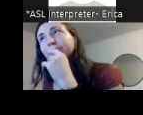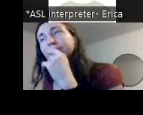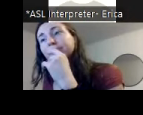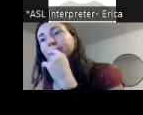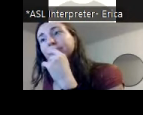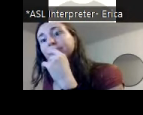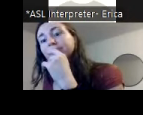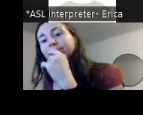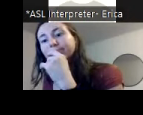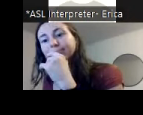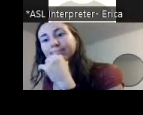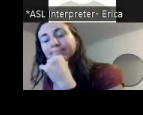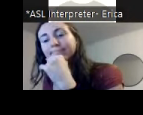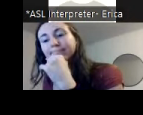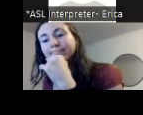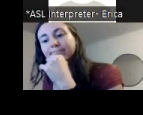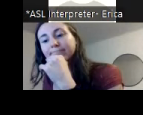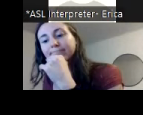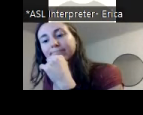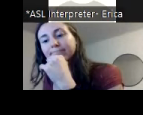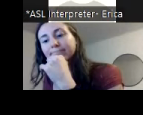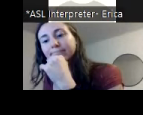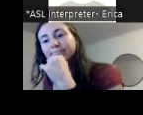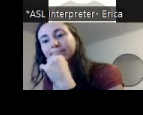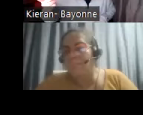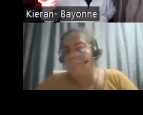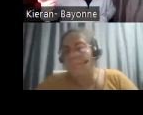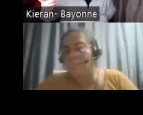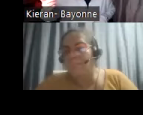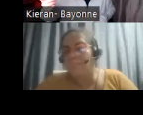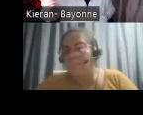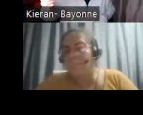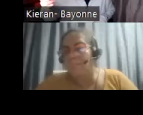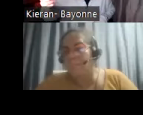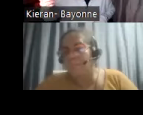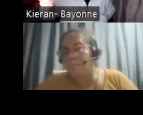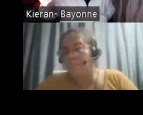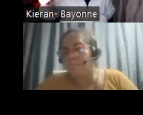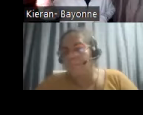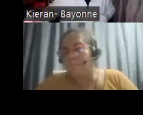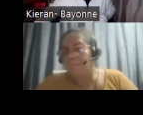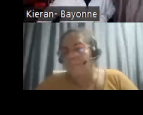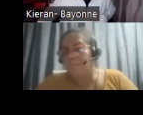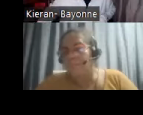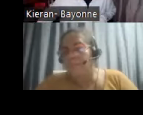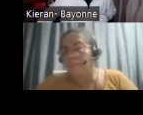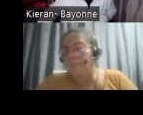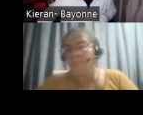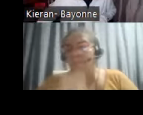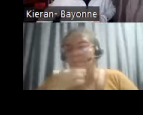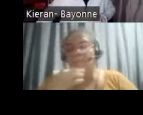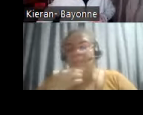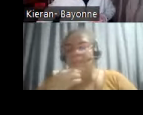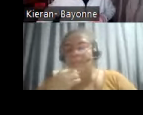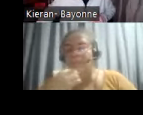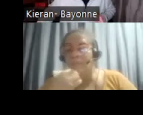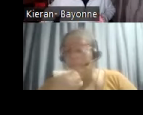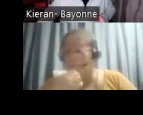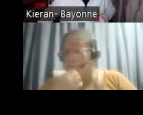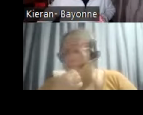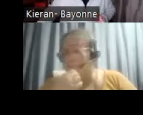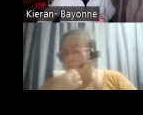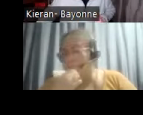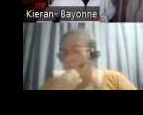So I guess I'll jump in and say, I think yesterday the UN announced, I was listening to it on the radio, that humanity has like